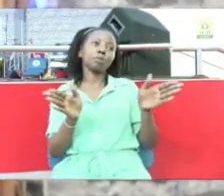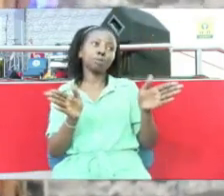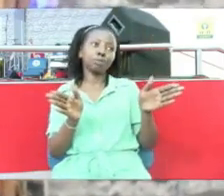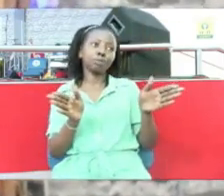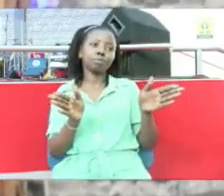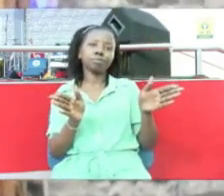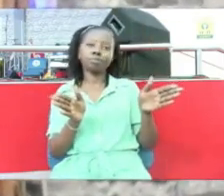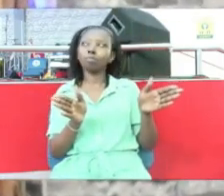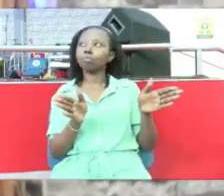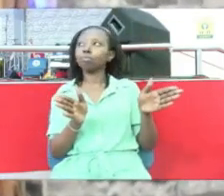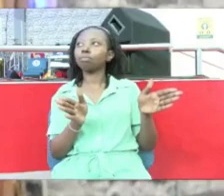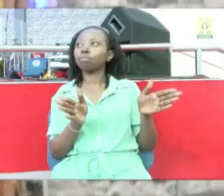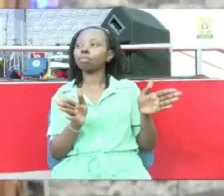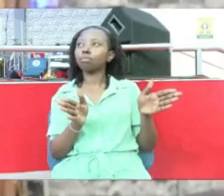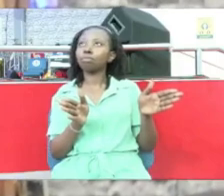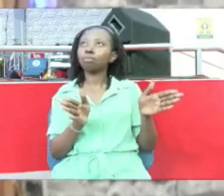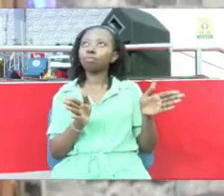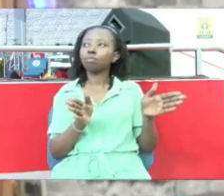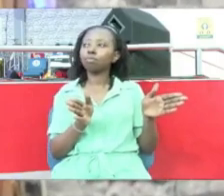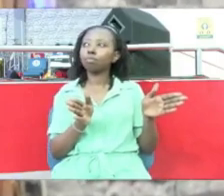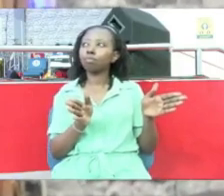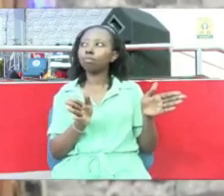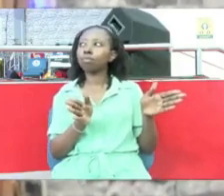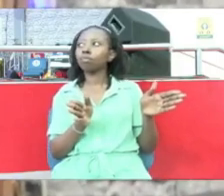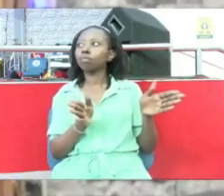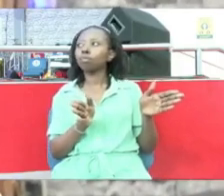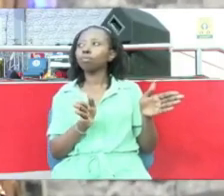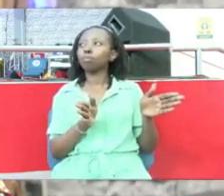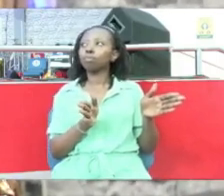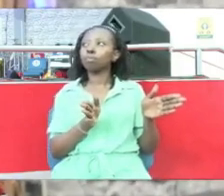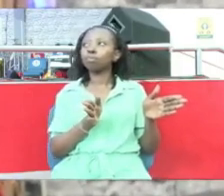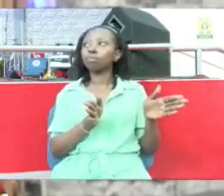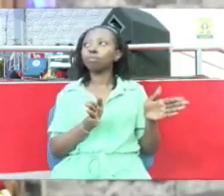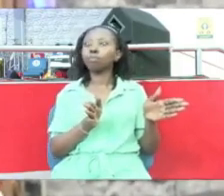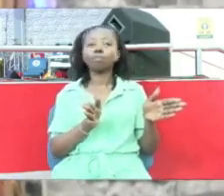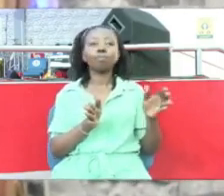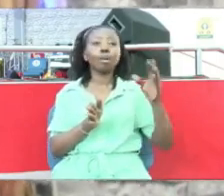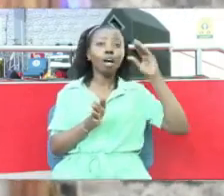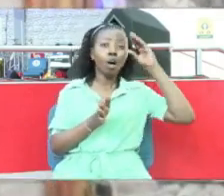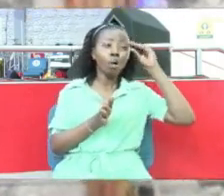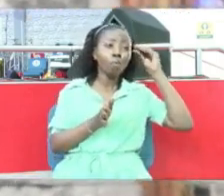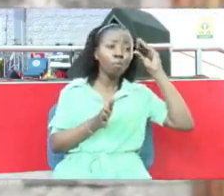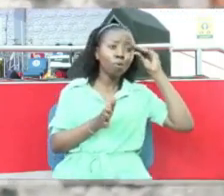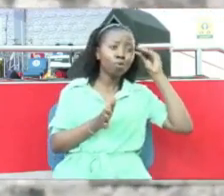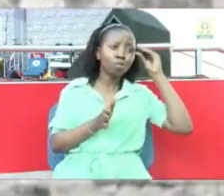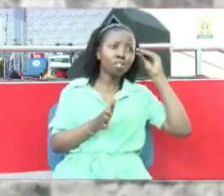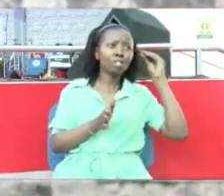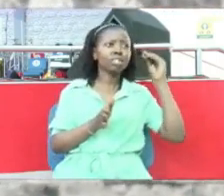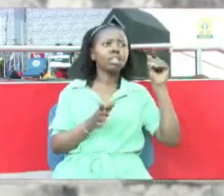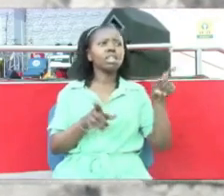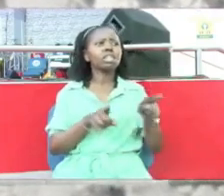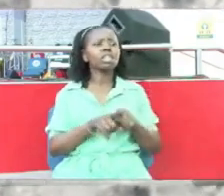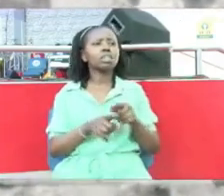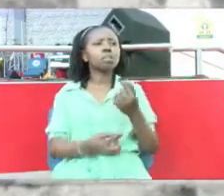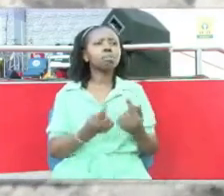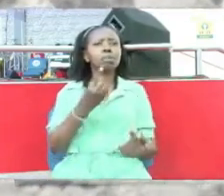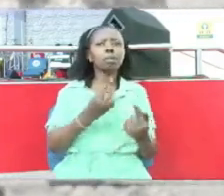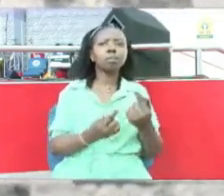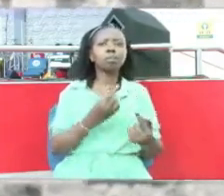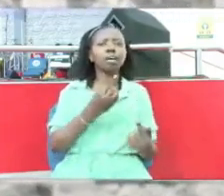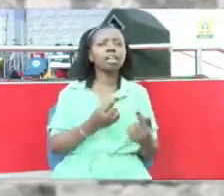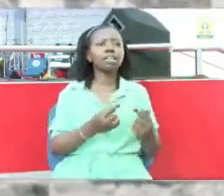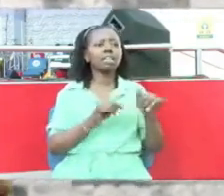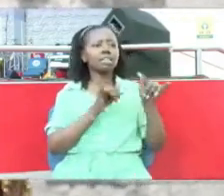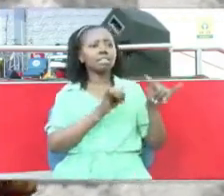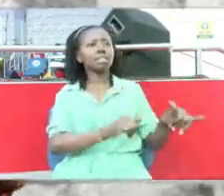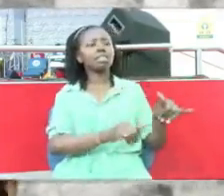kudumu kwenye uwepo wa Bwana na nafasi zikajitokeza. Moses of old at the burning bush lingered in the presence of God.